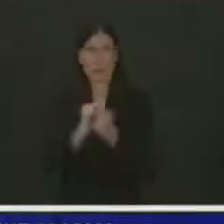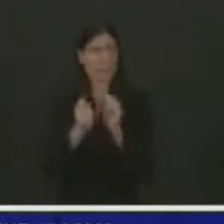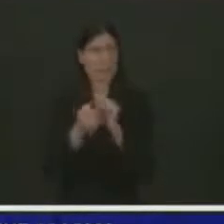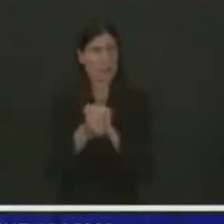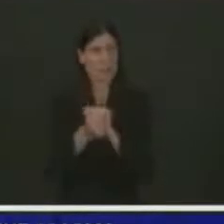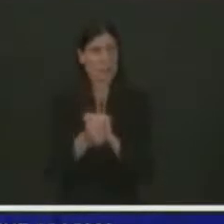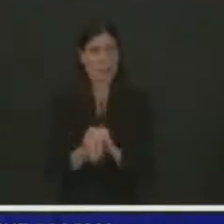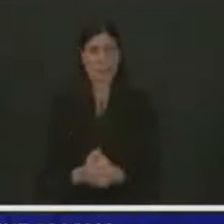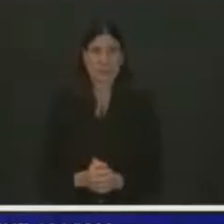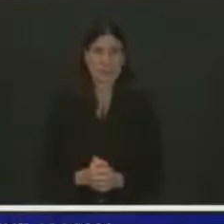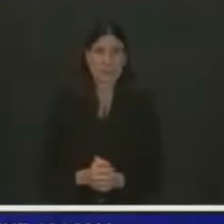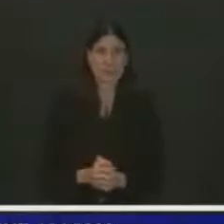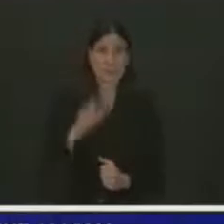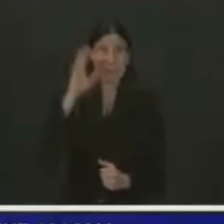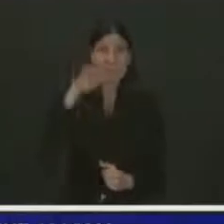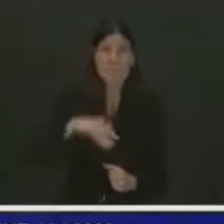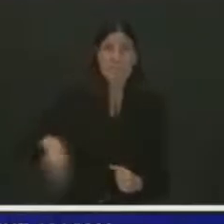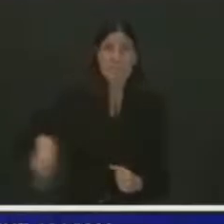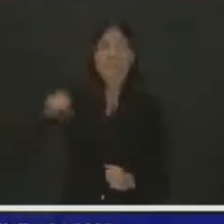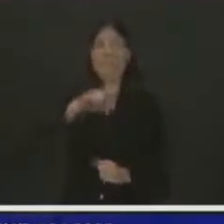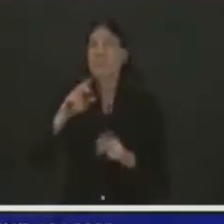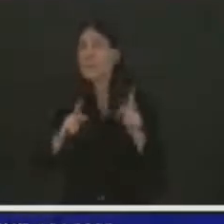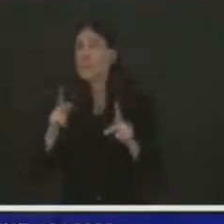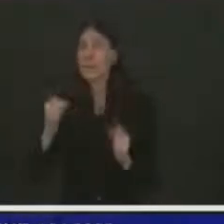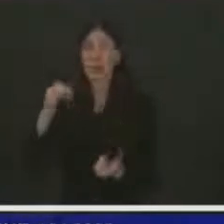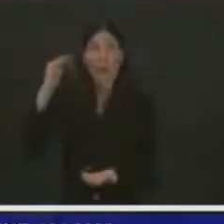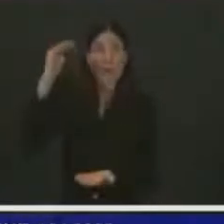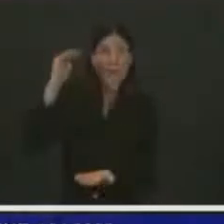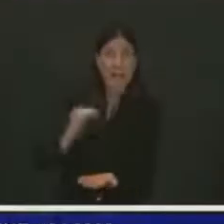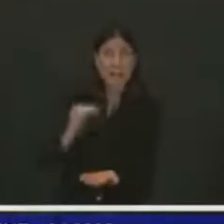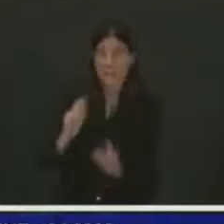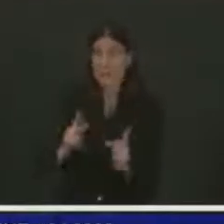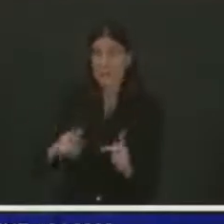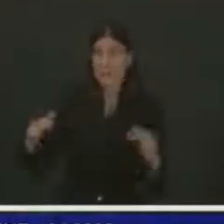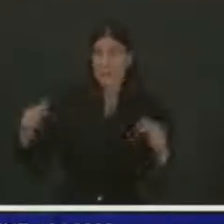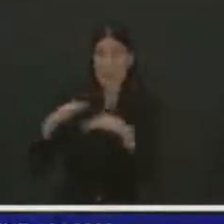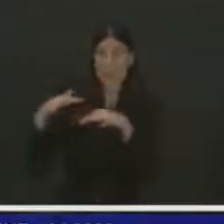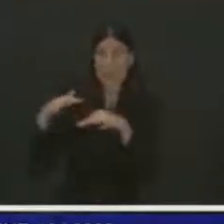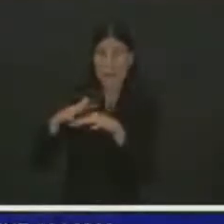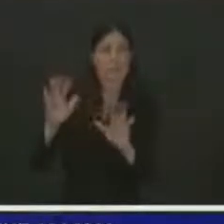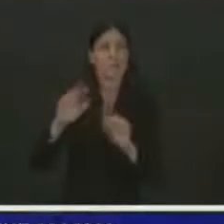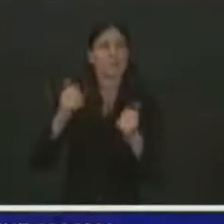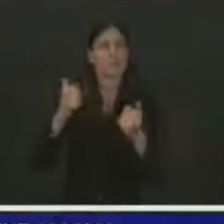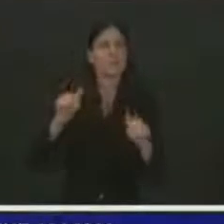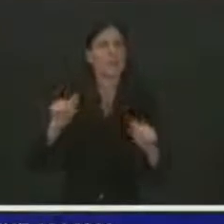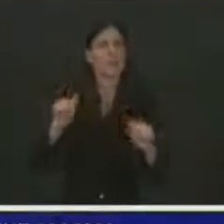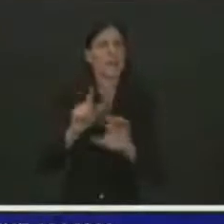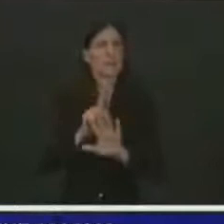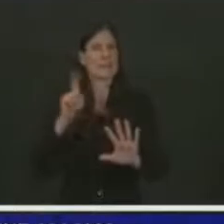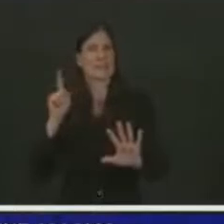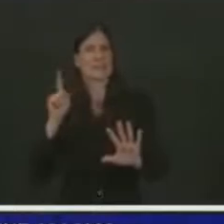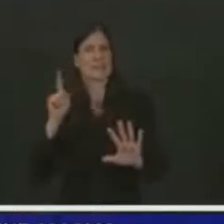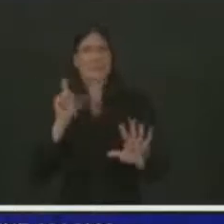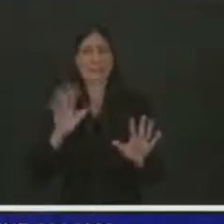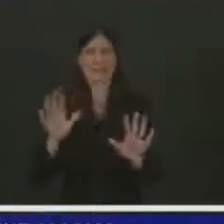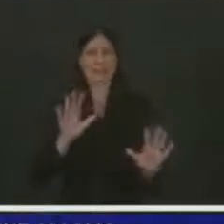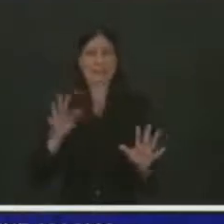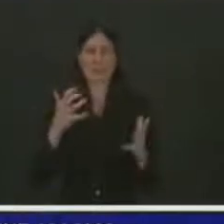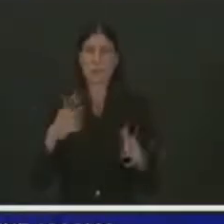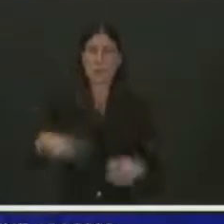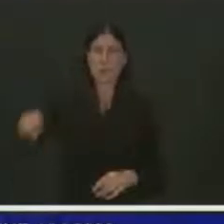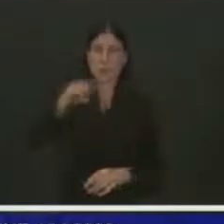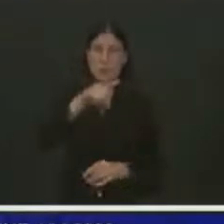being in big groups, staying out of big groups. So we have to keep doing that. And if we keep doing